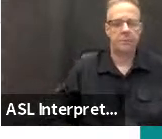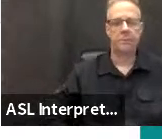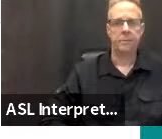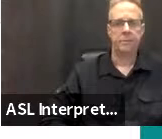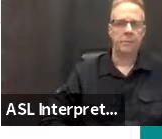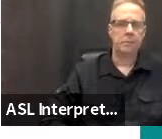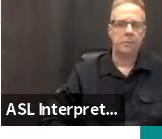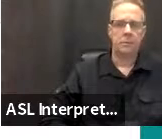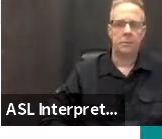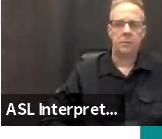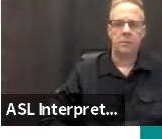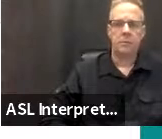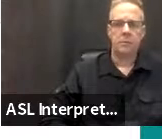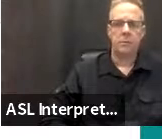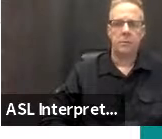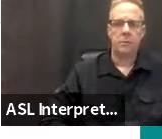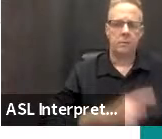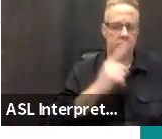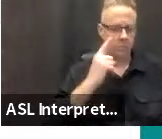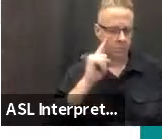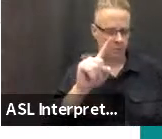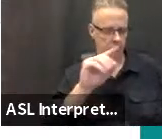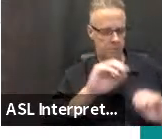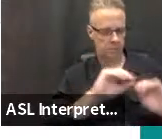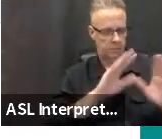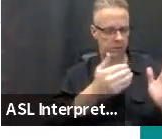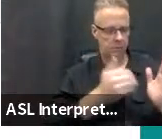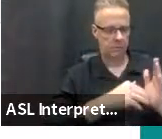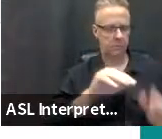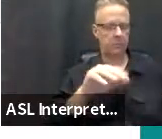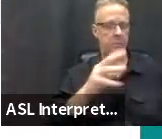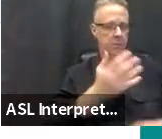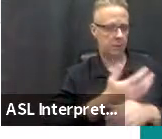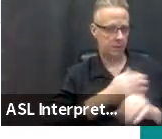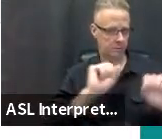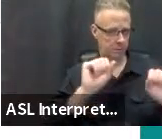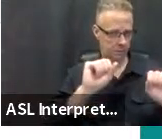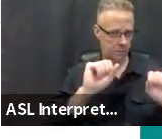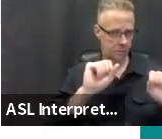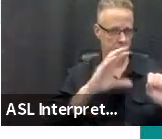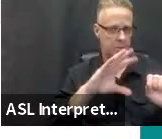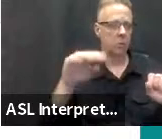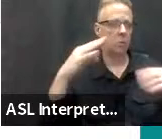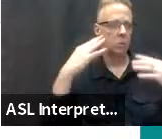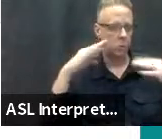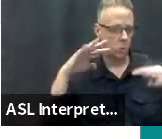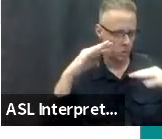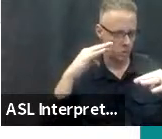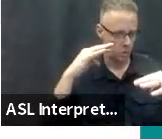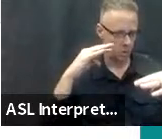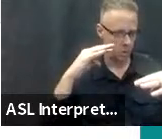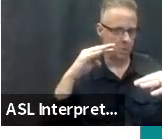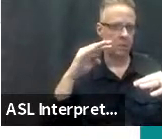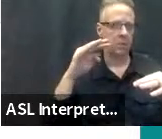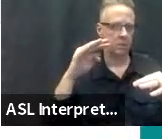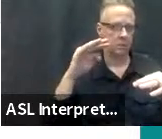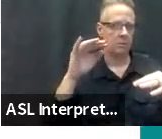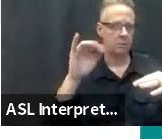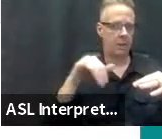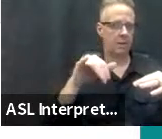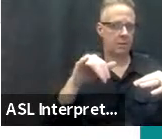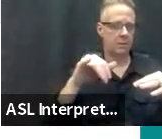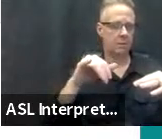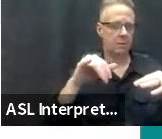All So right. just to reiterate, Anita, so safety and noise being